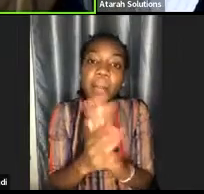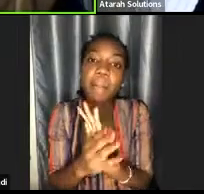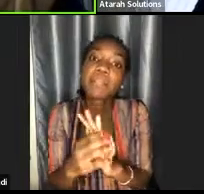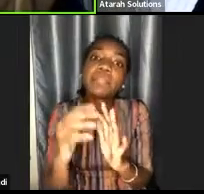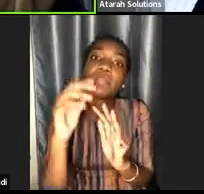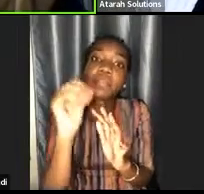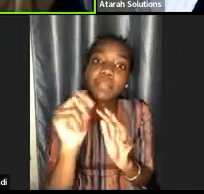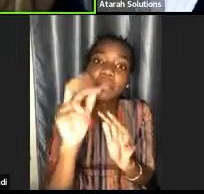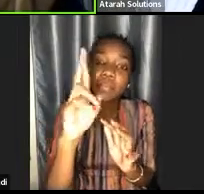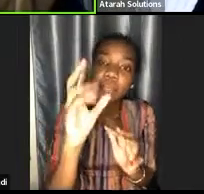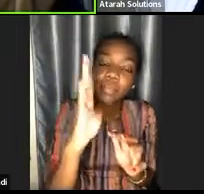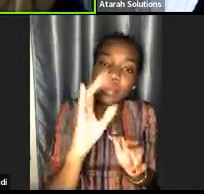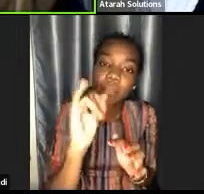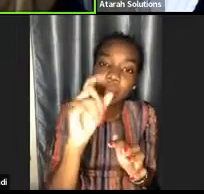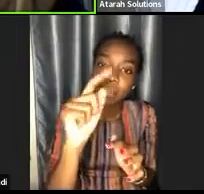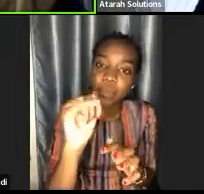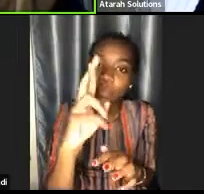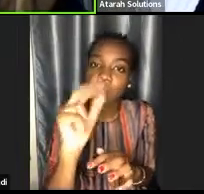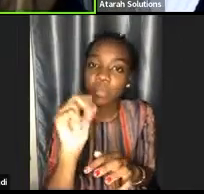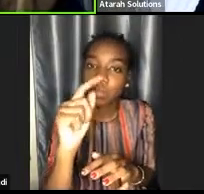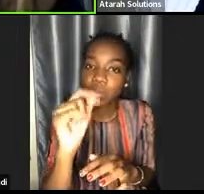the parties agree,